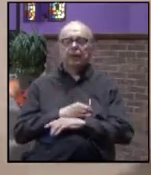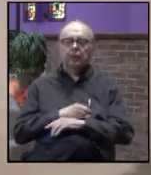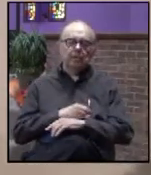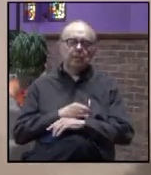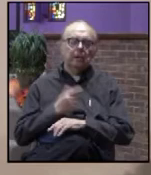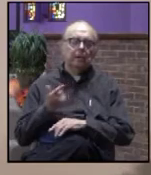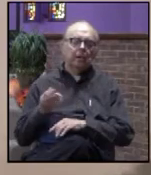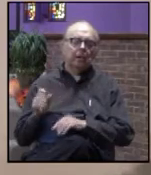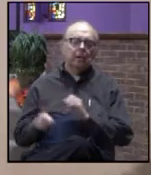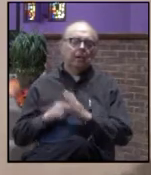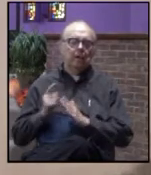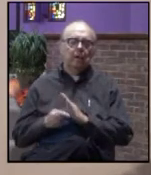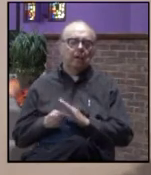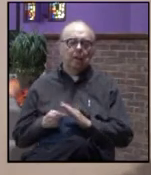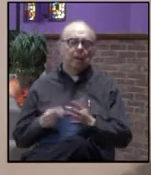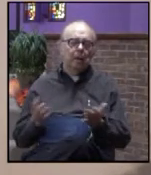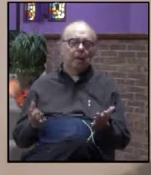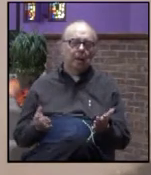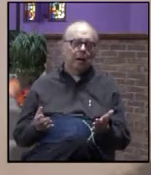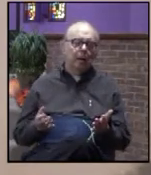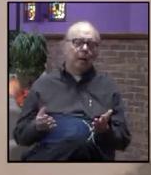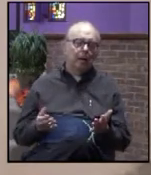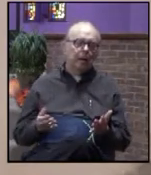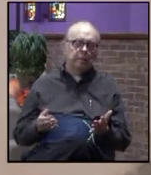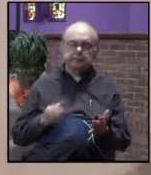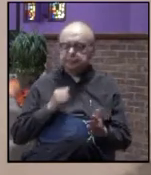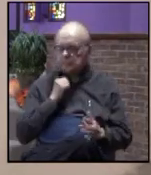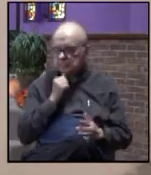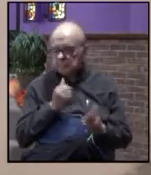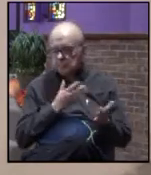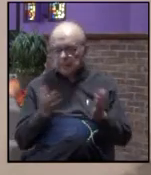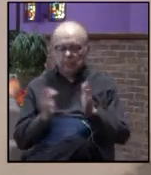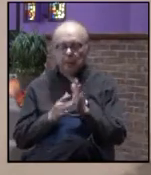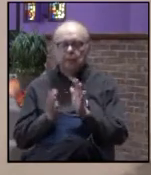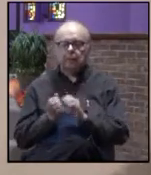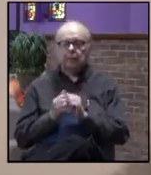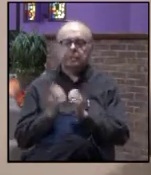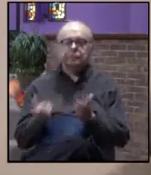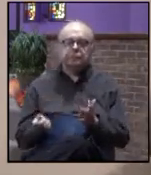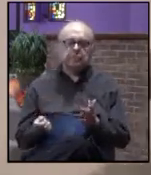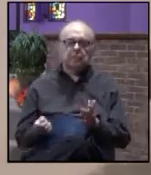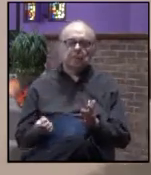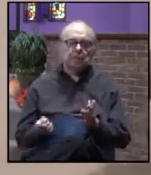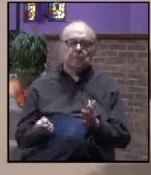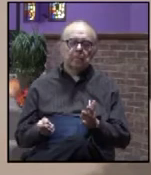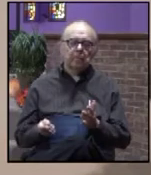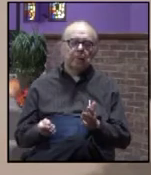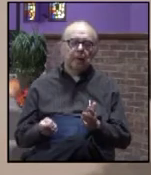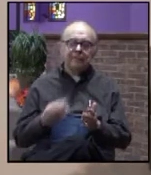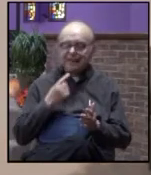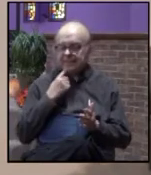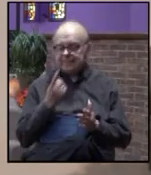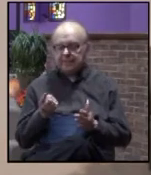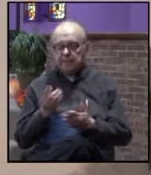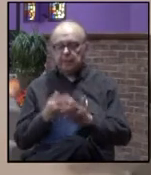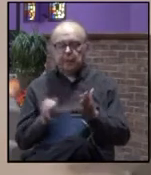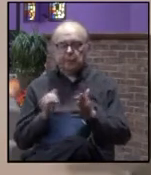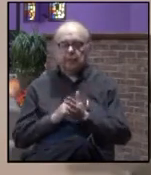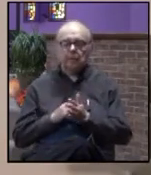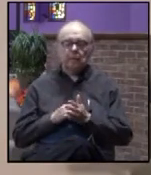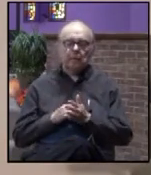day. You're going to have to pick your Bible up and not just carry it with you. You're going to have to be reciting it. Everywhere you